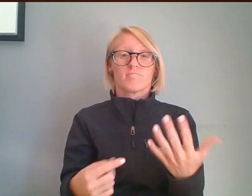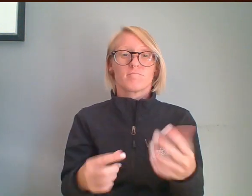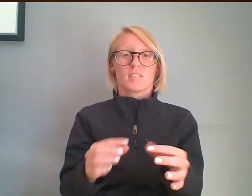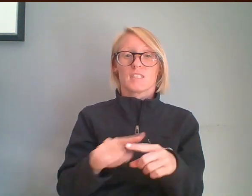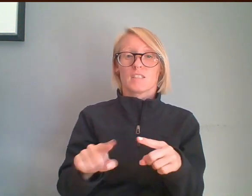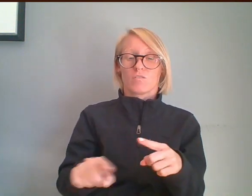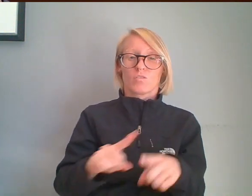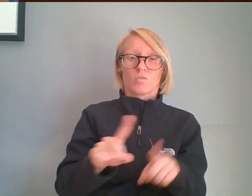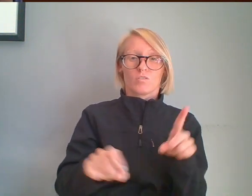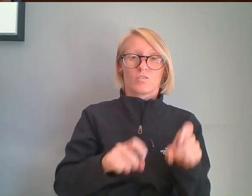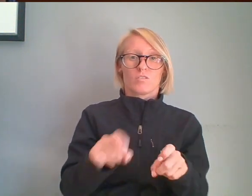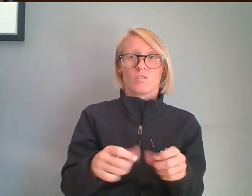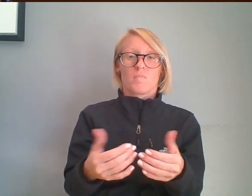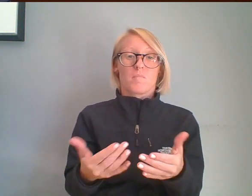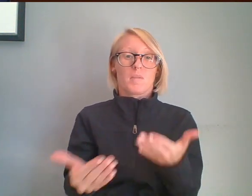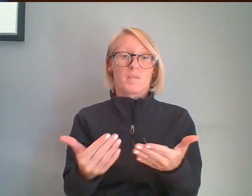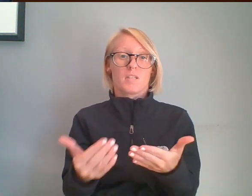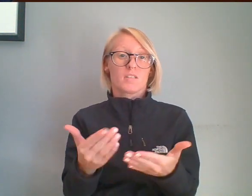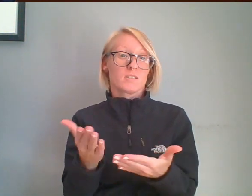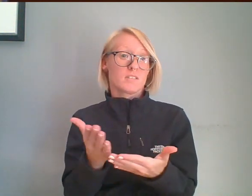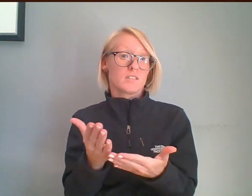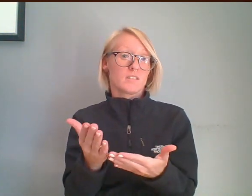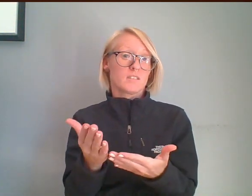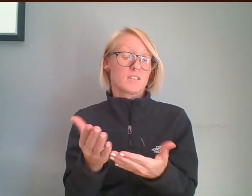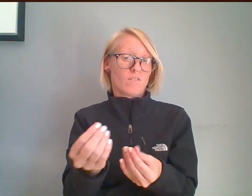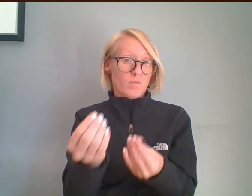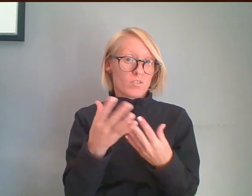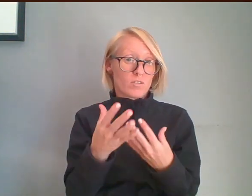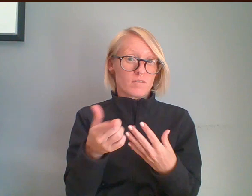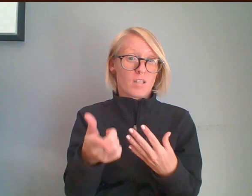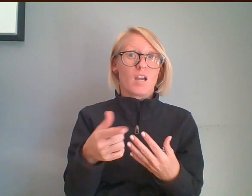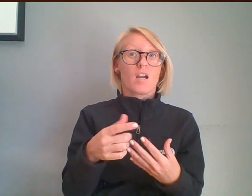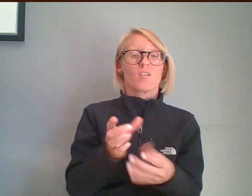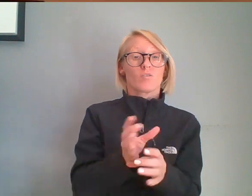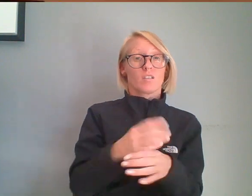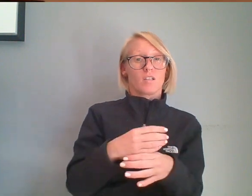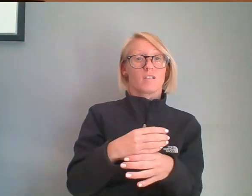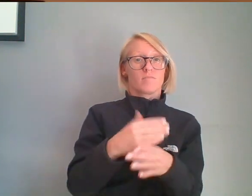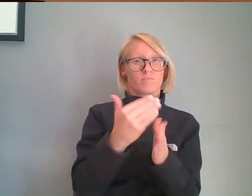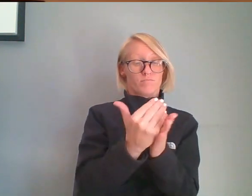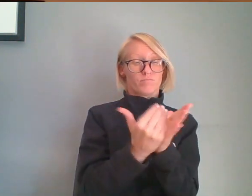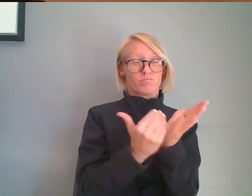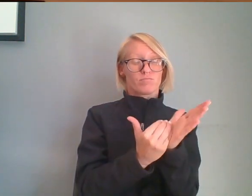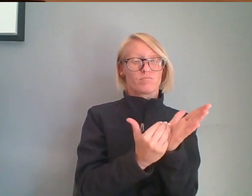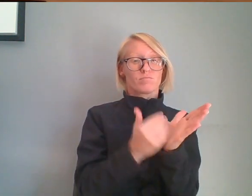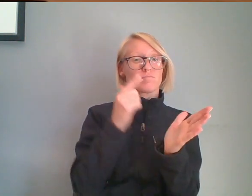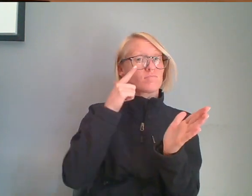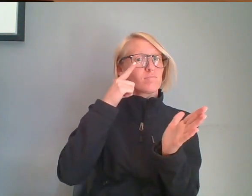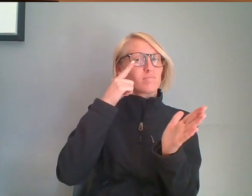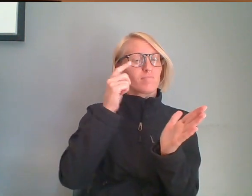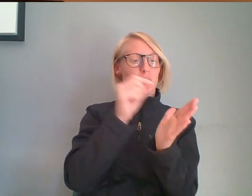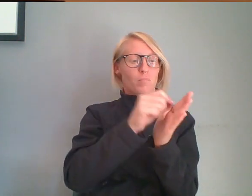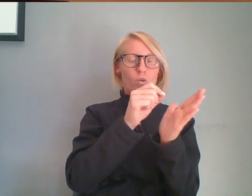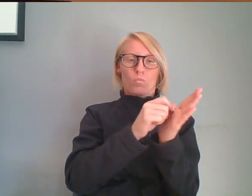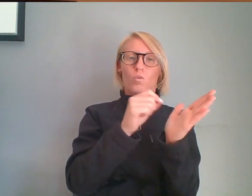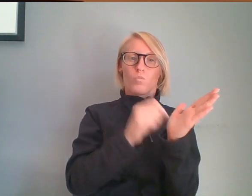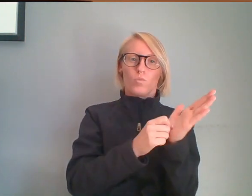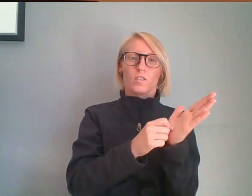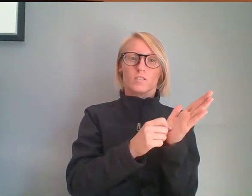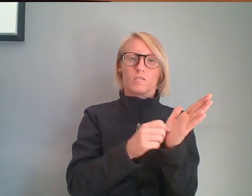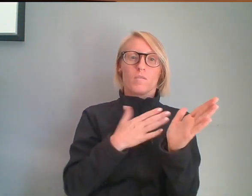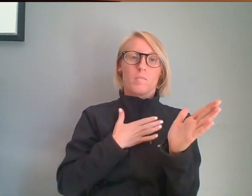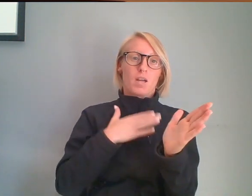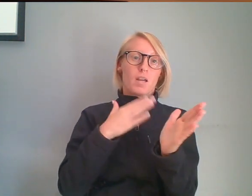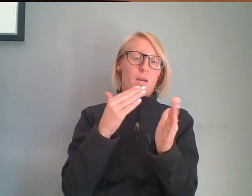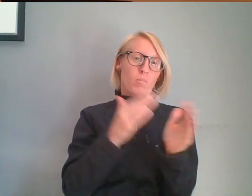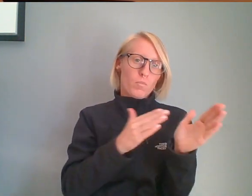In fact, I use questions when I create an outline for my presentations. Rather than writing bullet points, I list questions